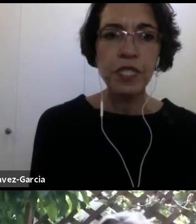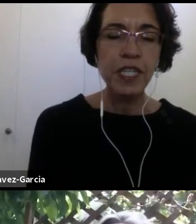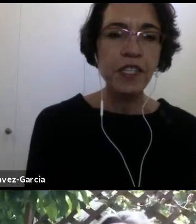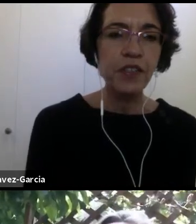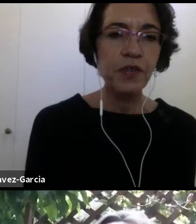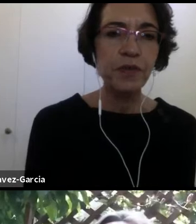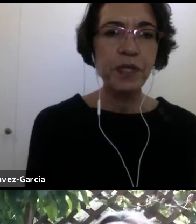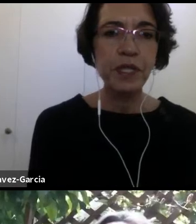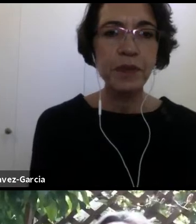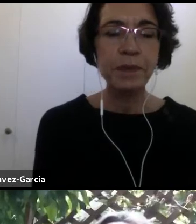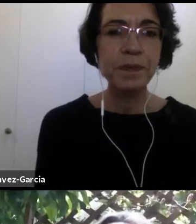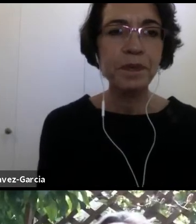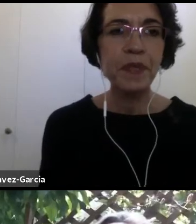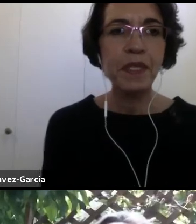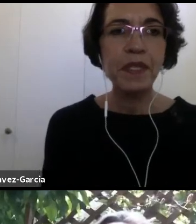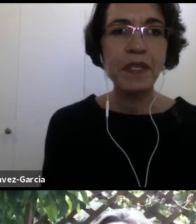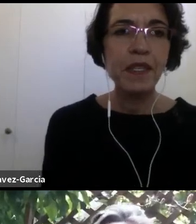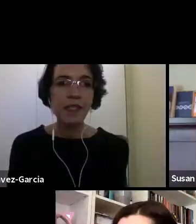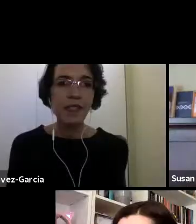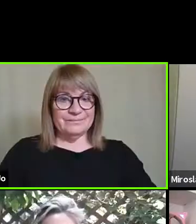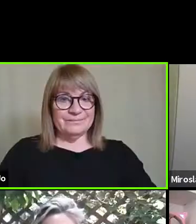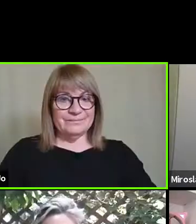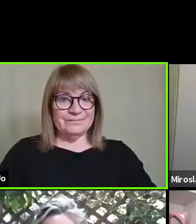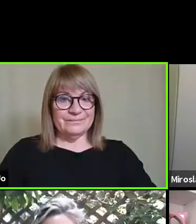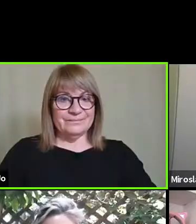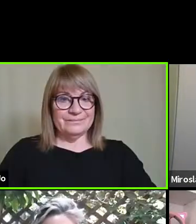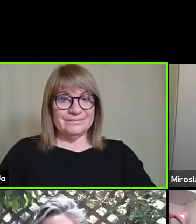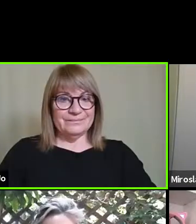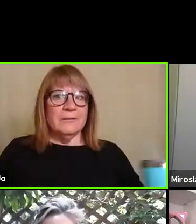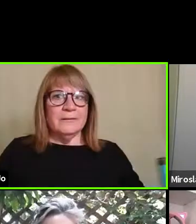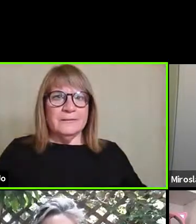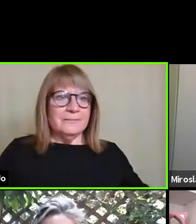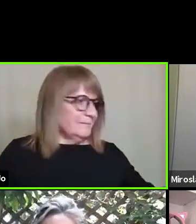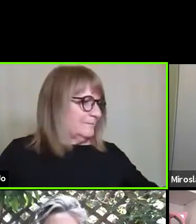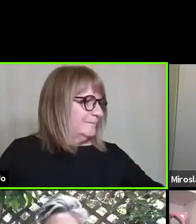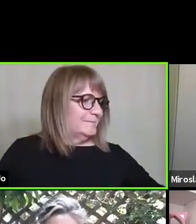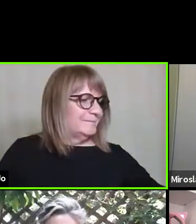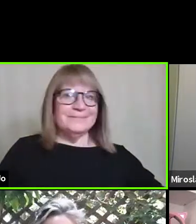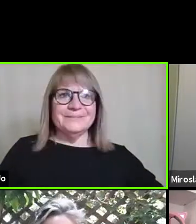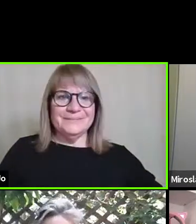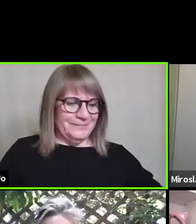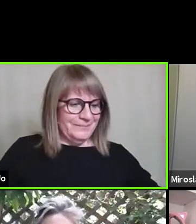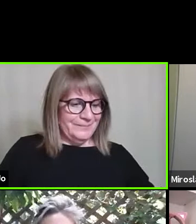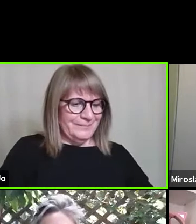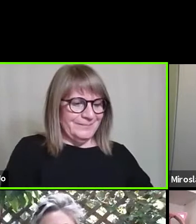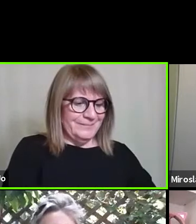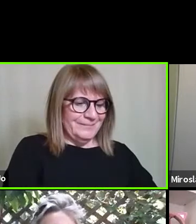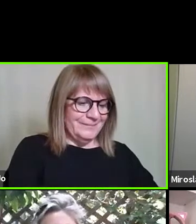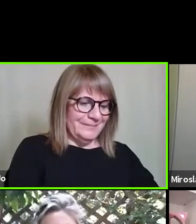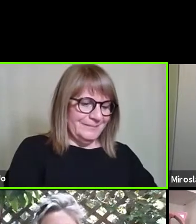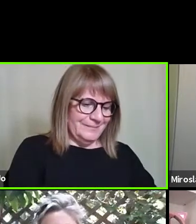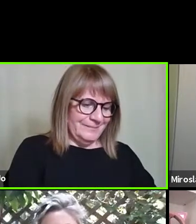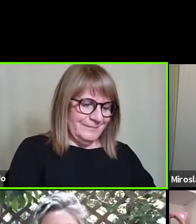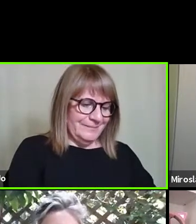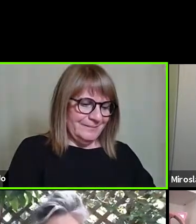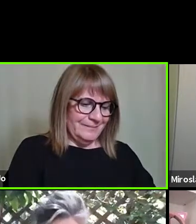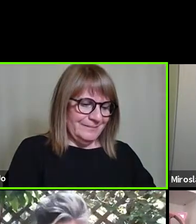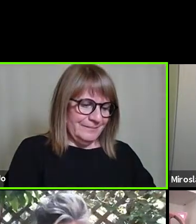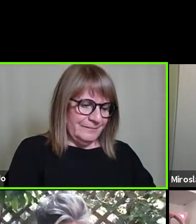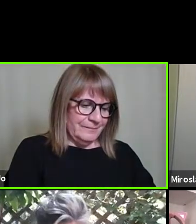joe or katie are you um available there we go wonderful